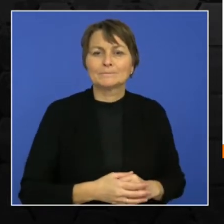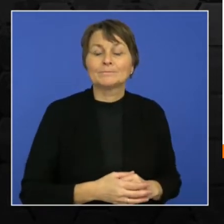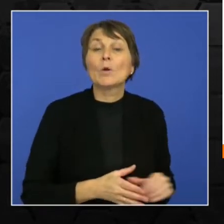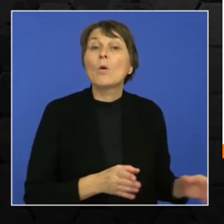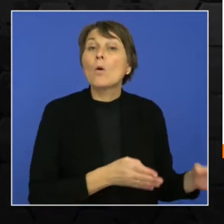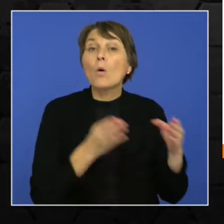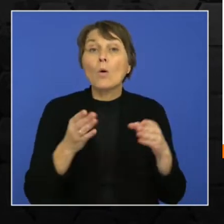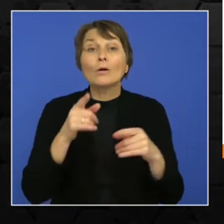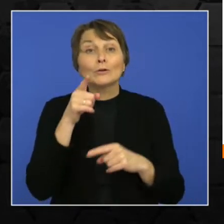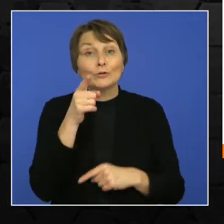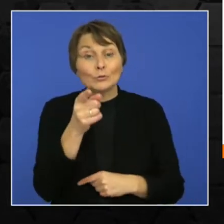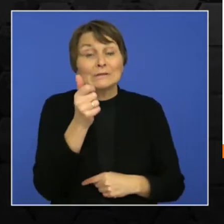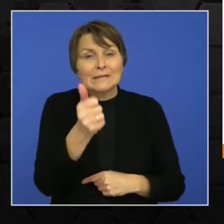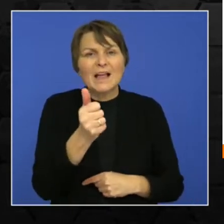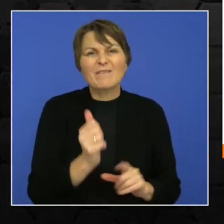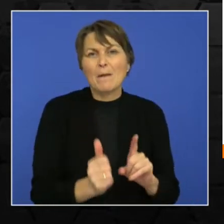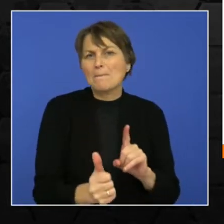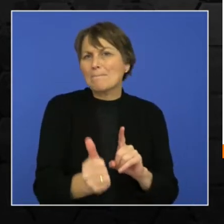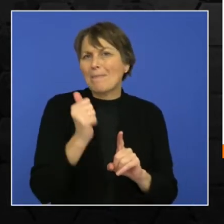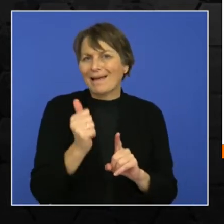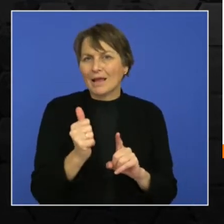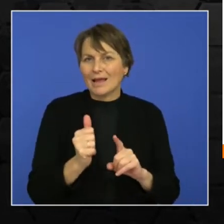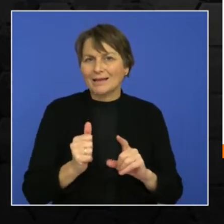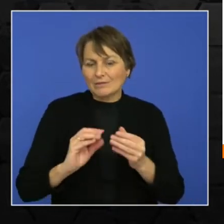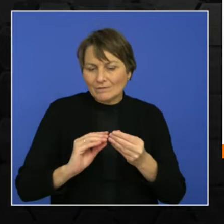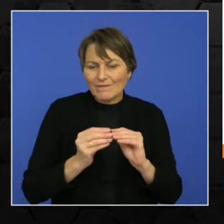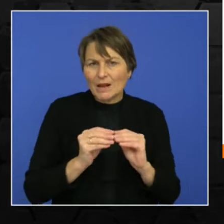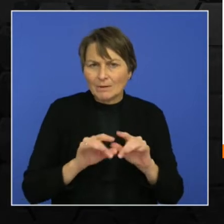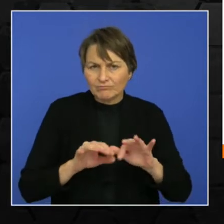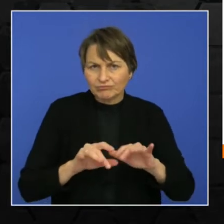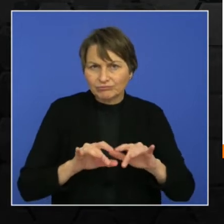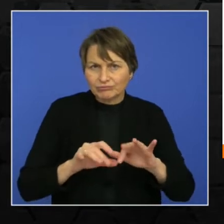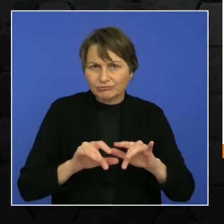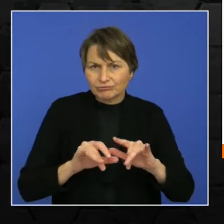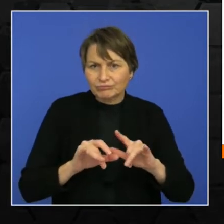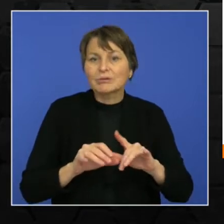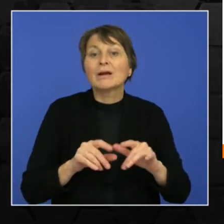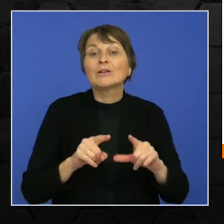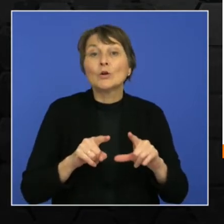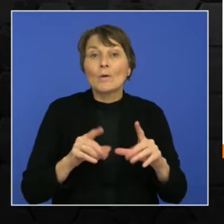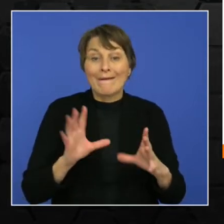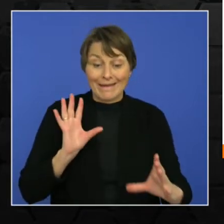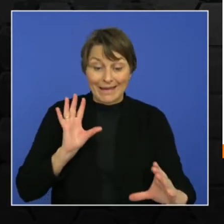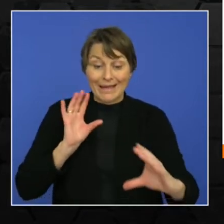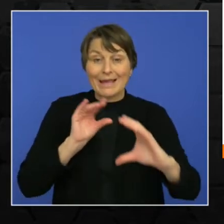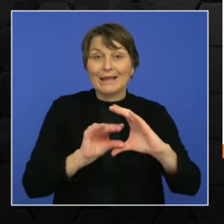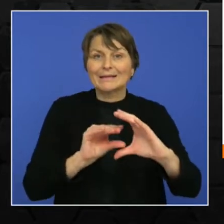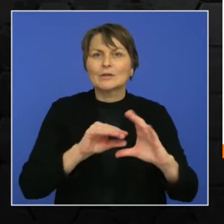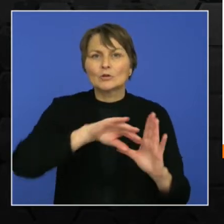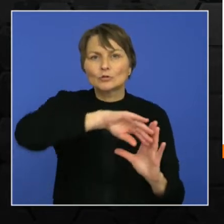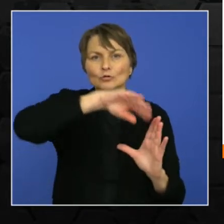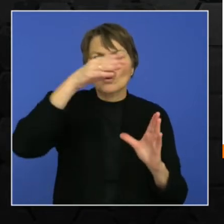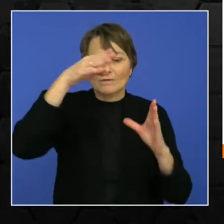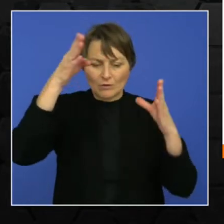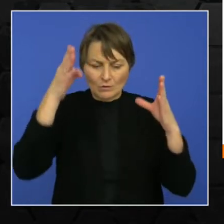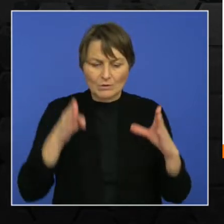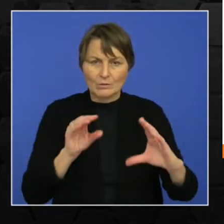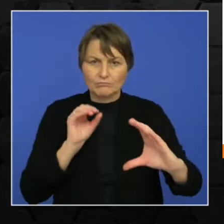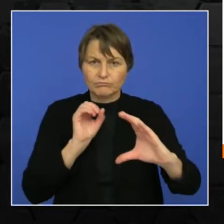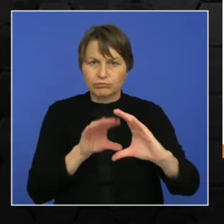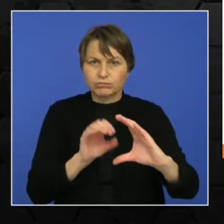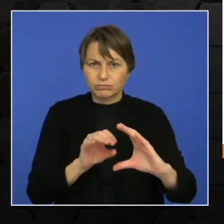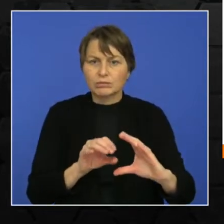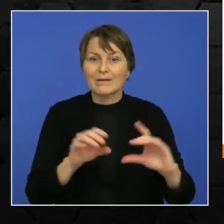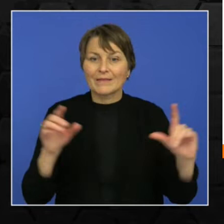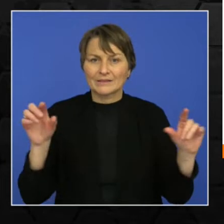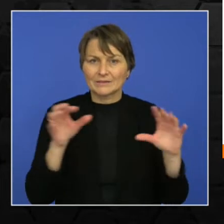developer, okay, so you have to work on only on a server end, you can say Node.js kind of thing. So it also supports CPU, GPU, and also now in recent year we are working on TPU also,